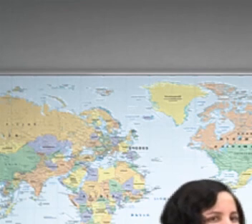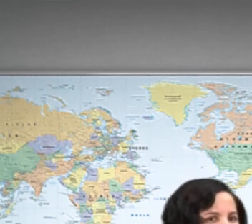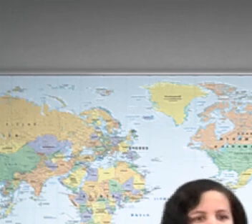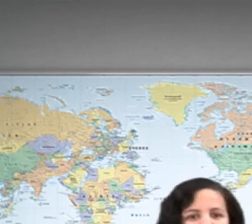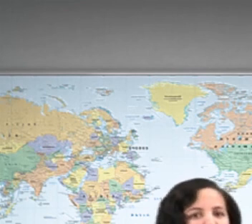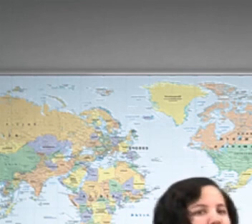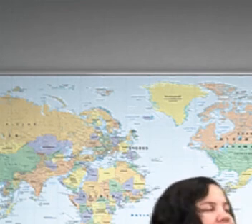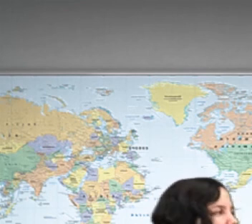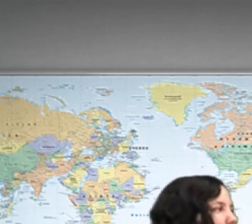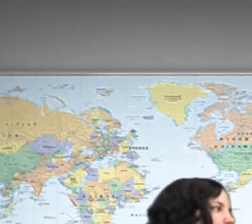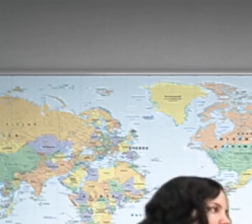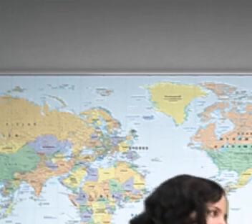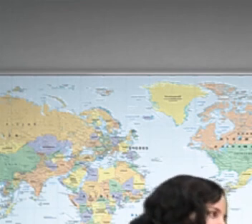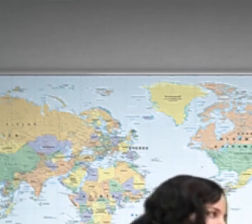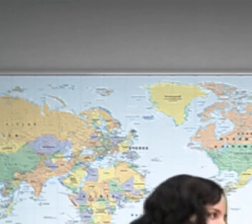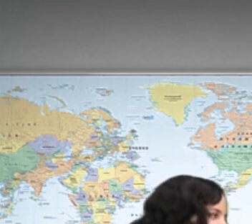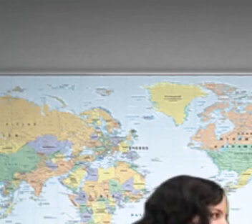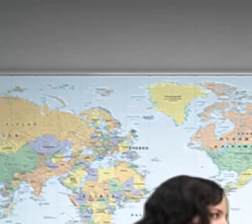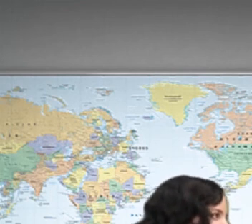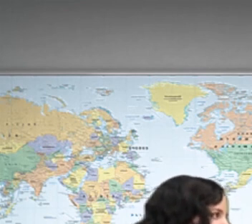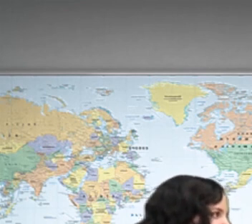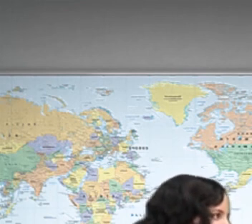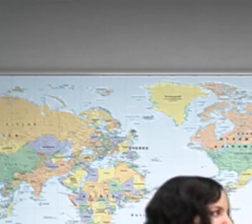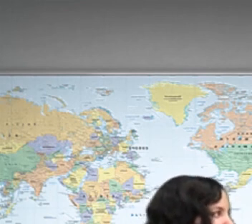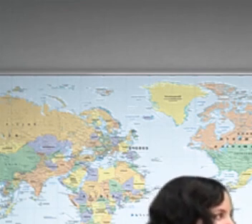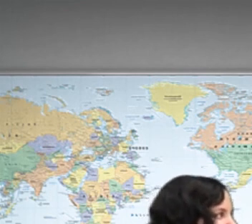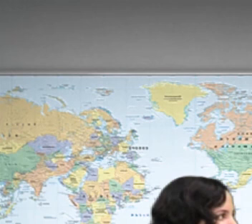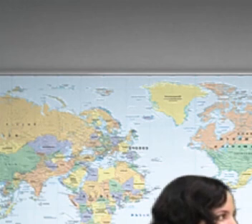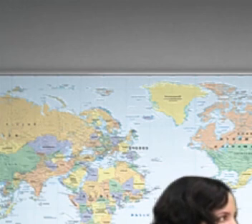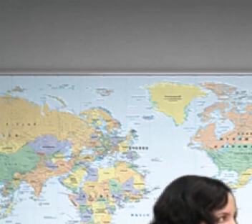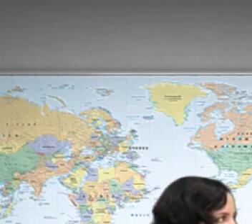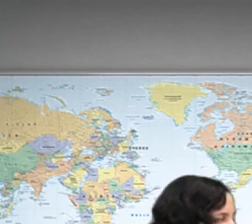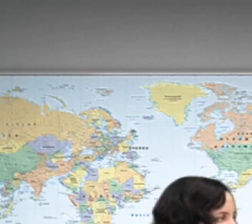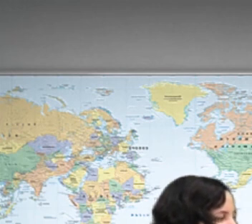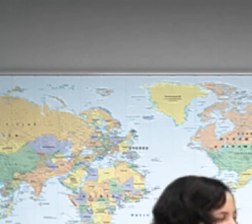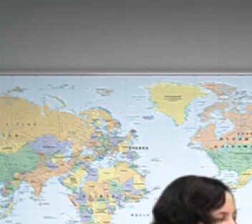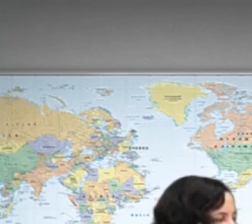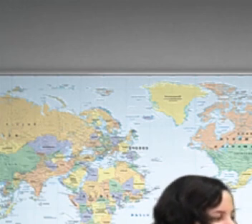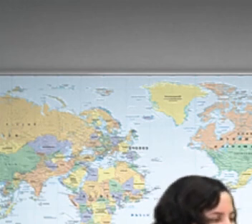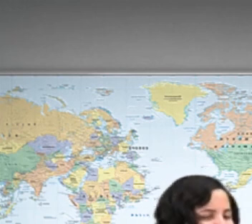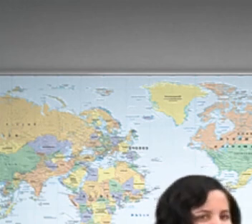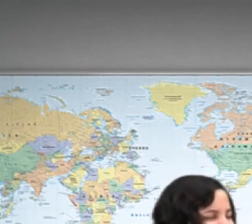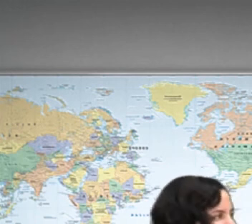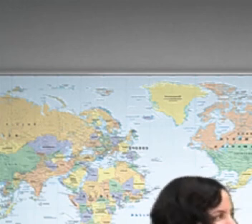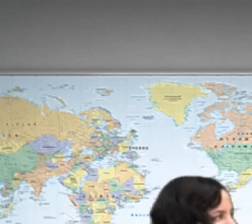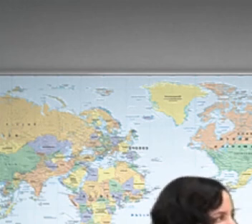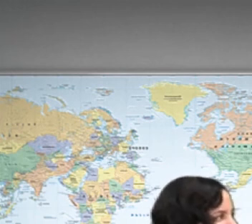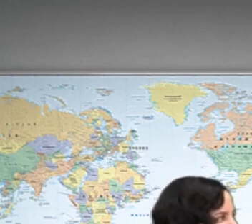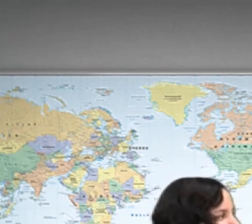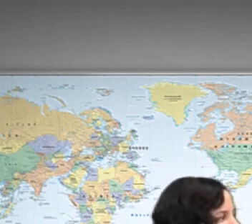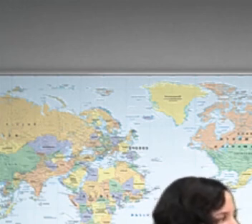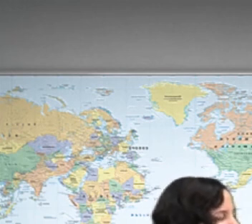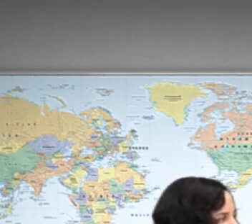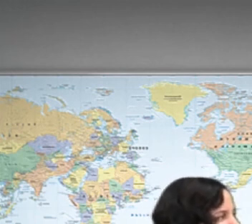just uplift them with a few words, what would you want to tell them? Well, firstly, I would say stay safe, stay protected, and then